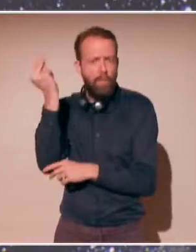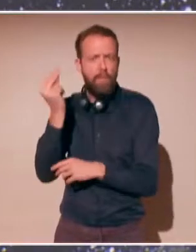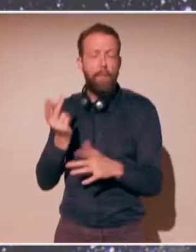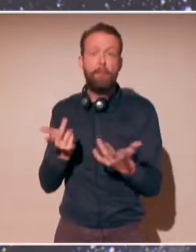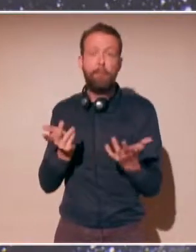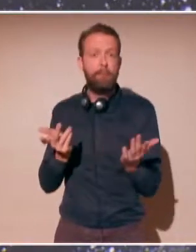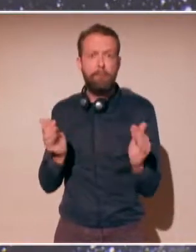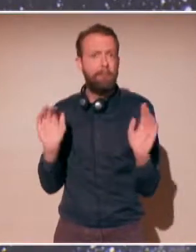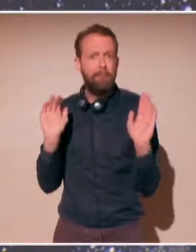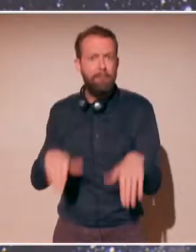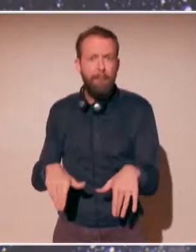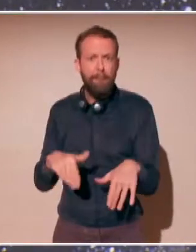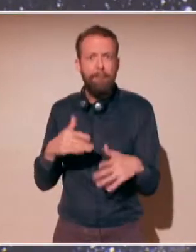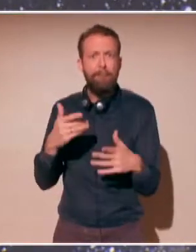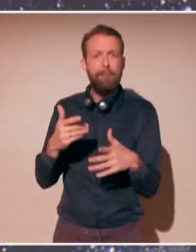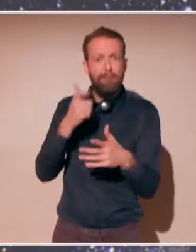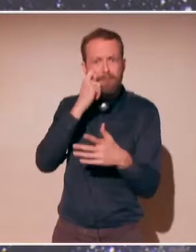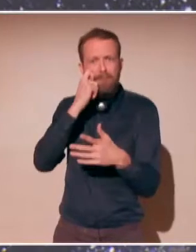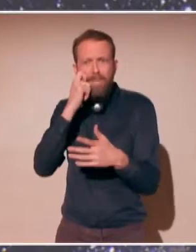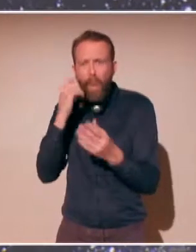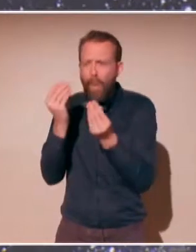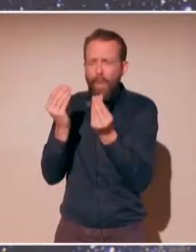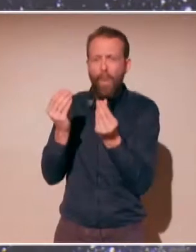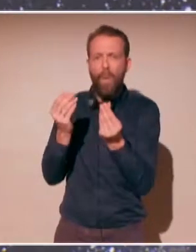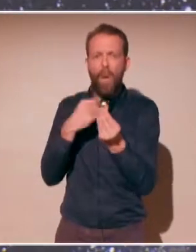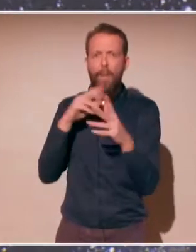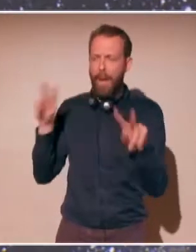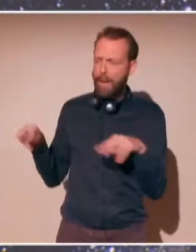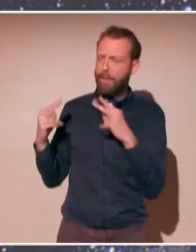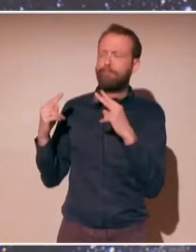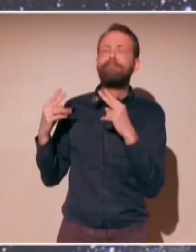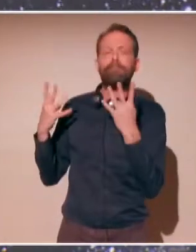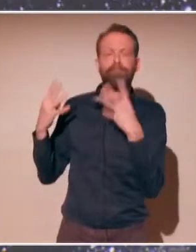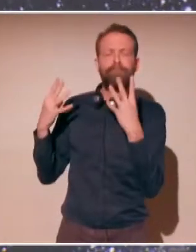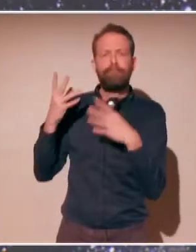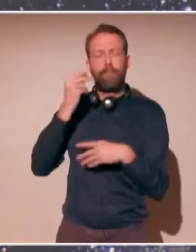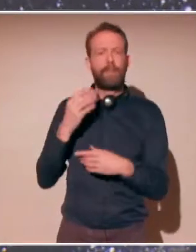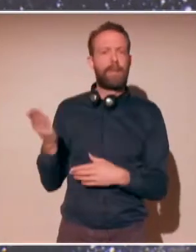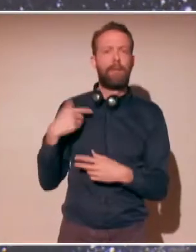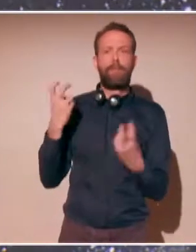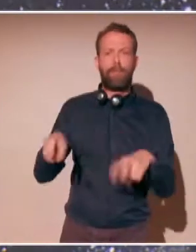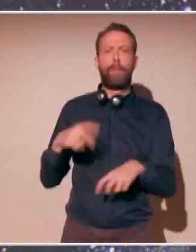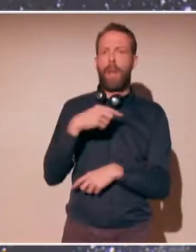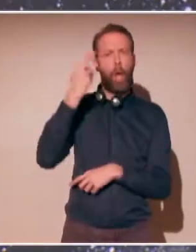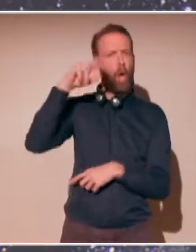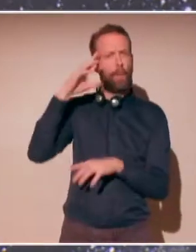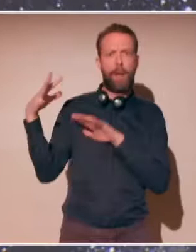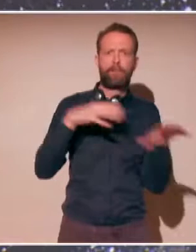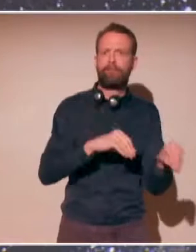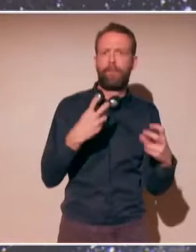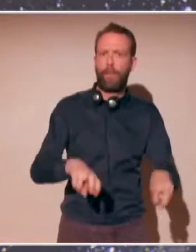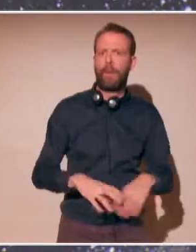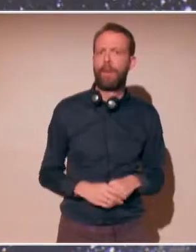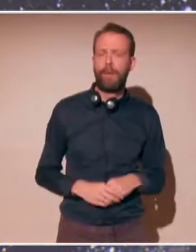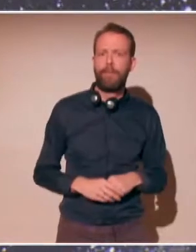like human beings. And we looked at one another, and we said, no, that's really not what